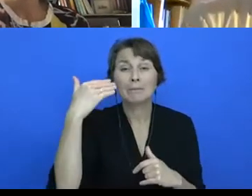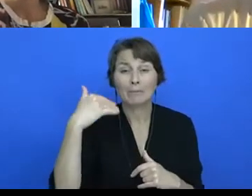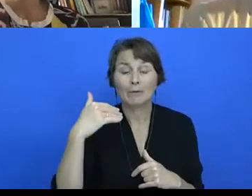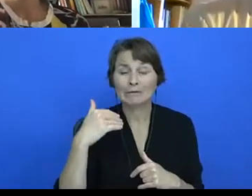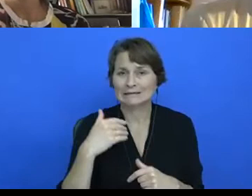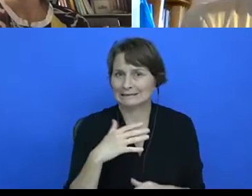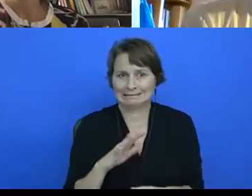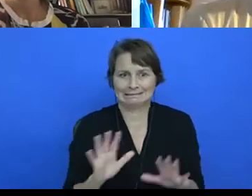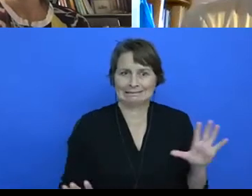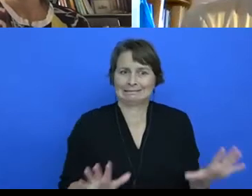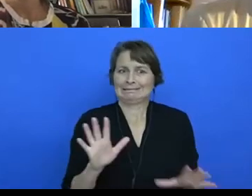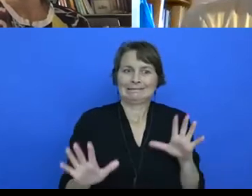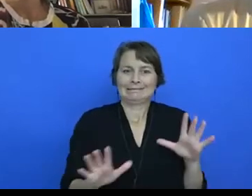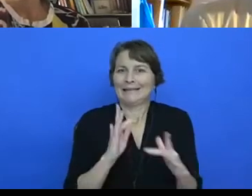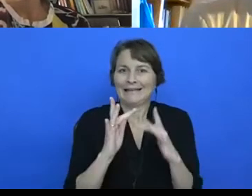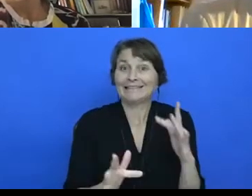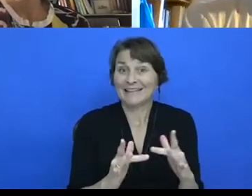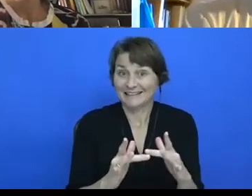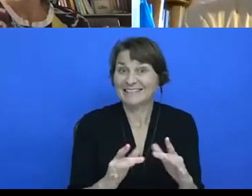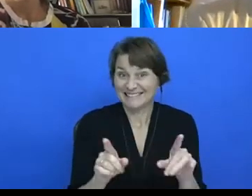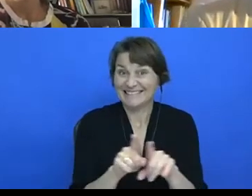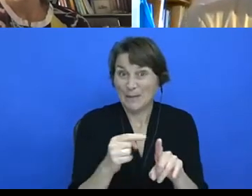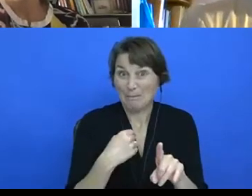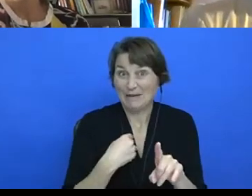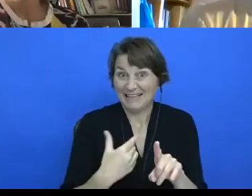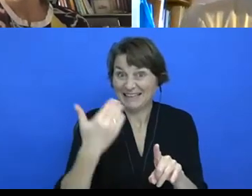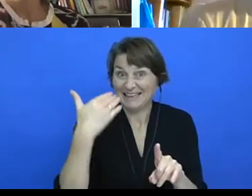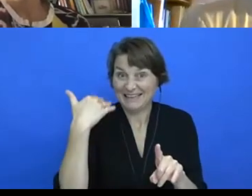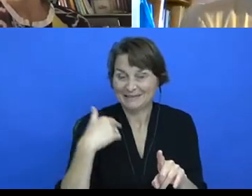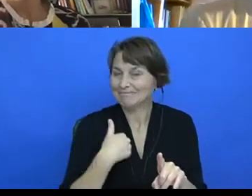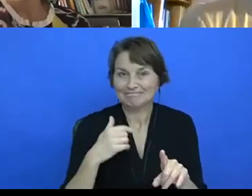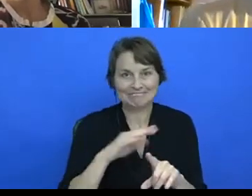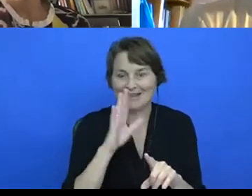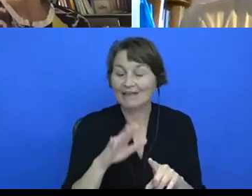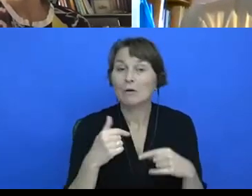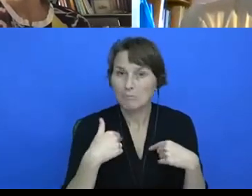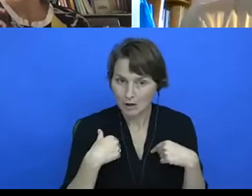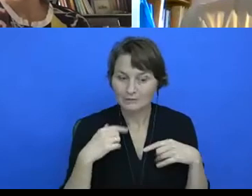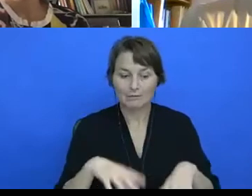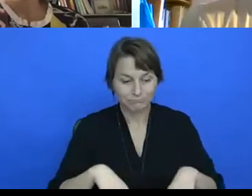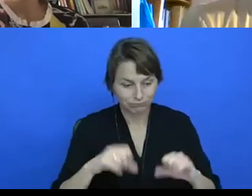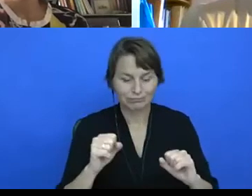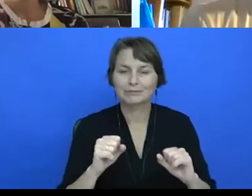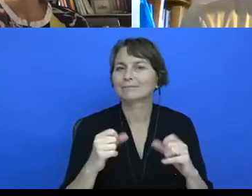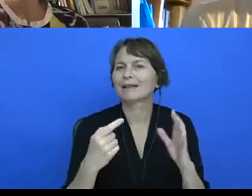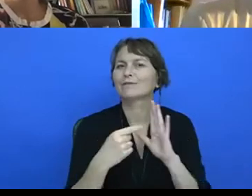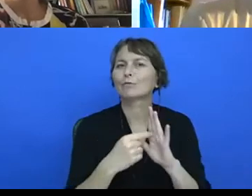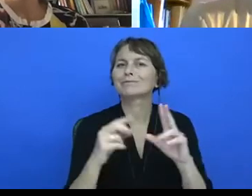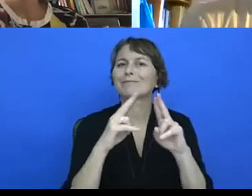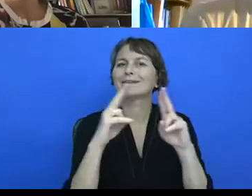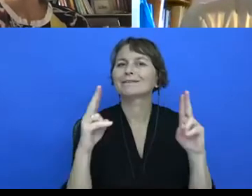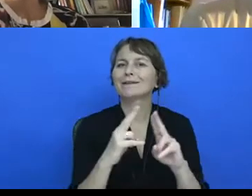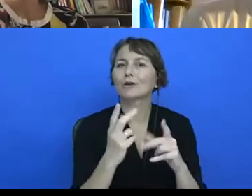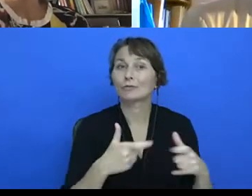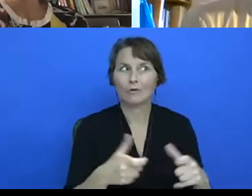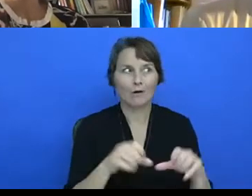never been online before, myself included, who managed just fine. They presented an international paper at an international conference.